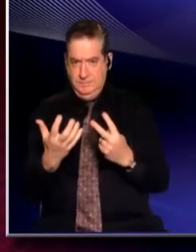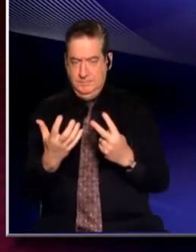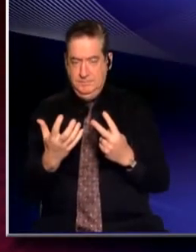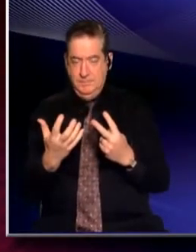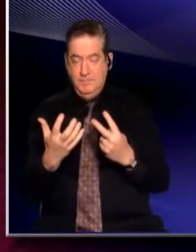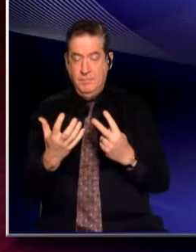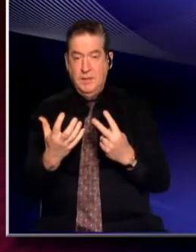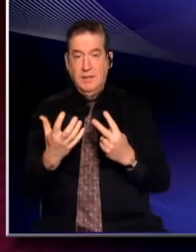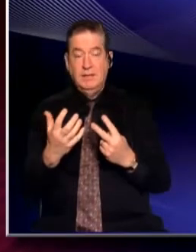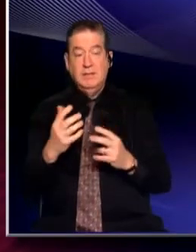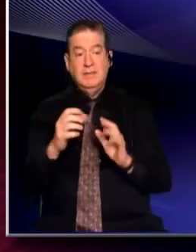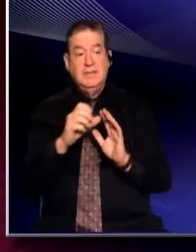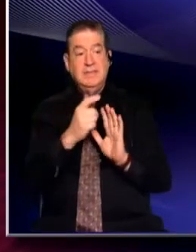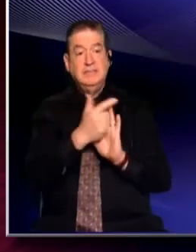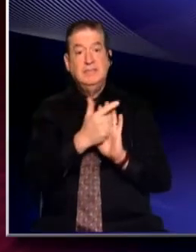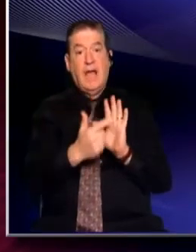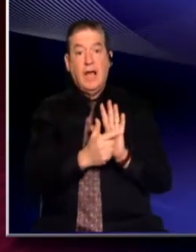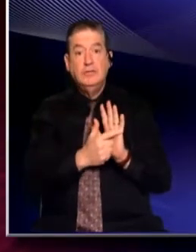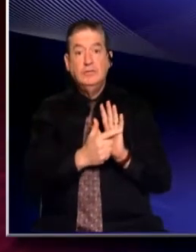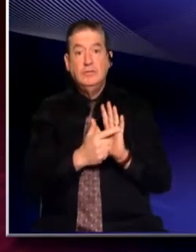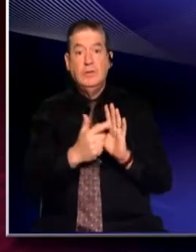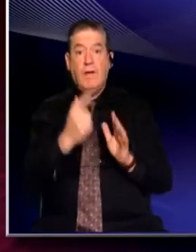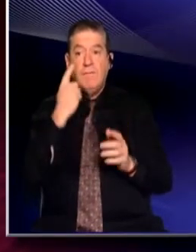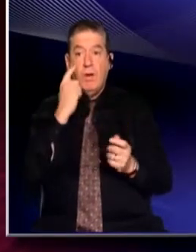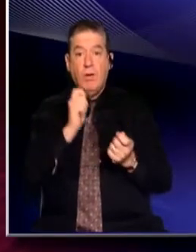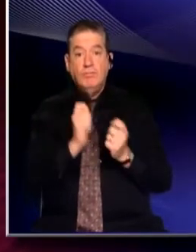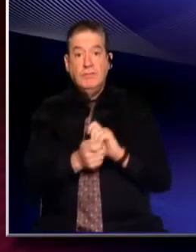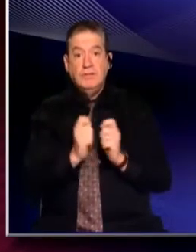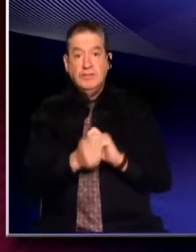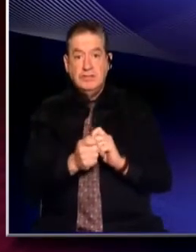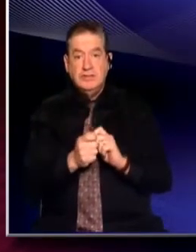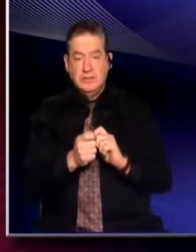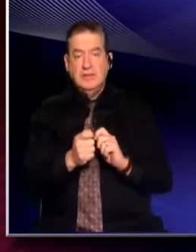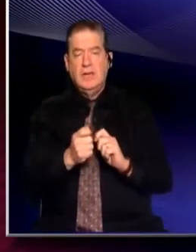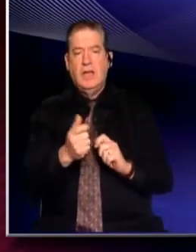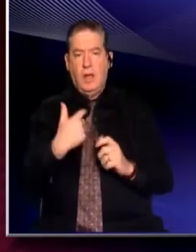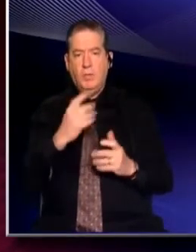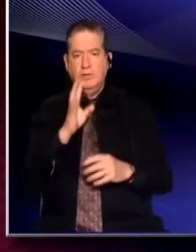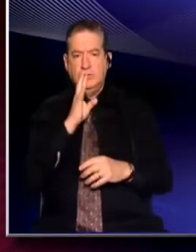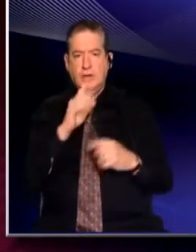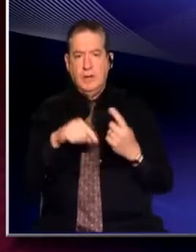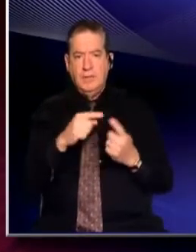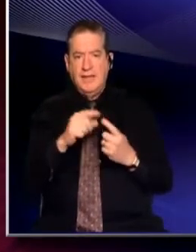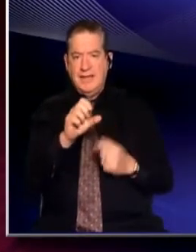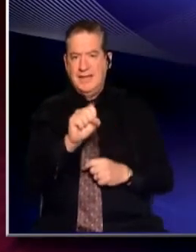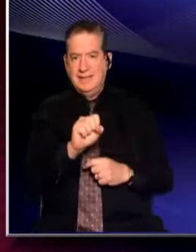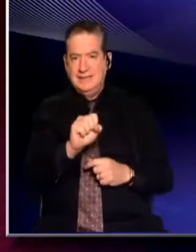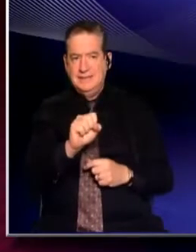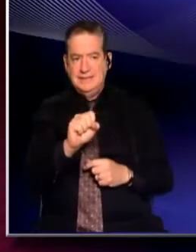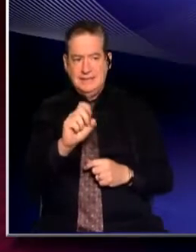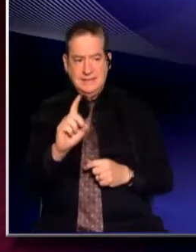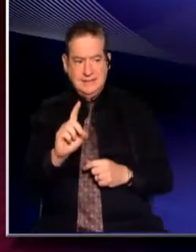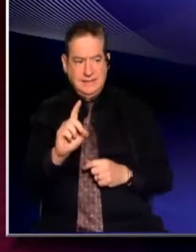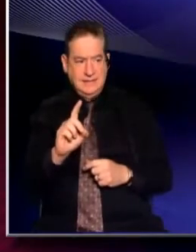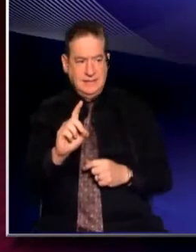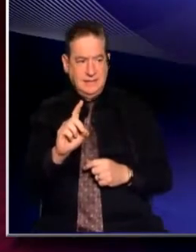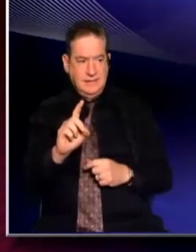So the statutes that are subject to revision, I wanted to briefly talk about SB